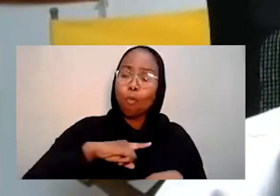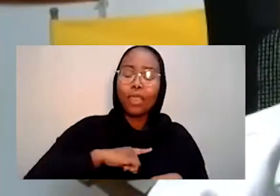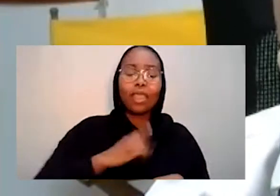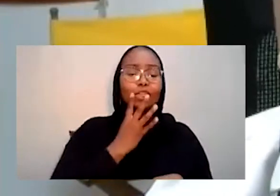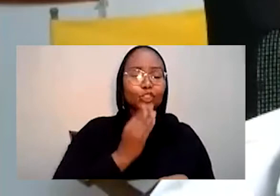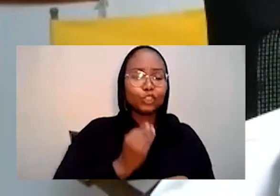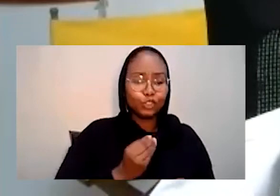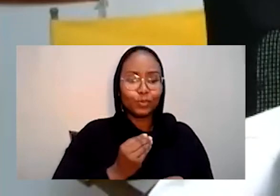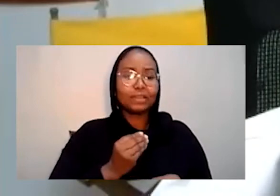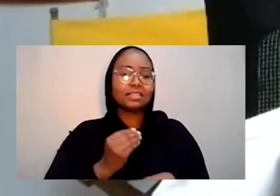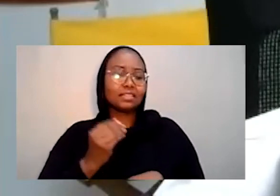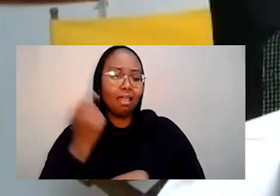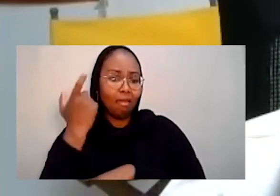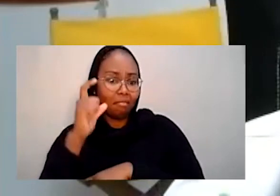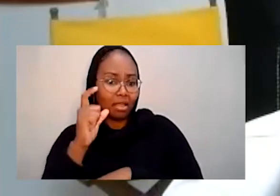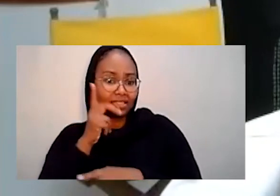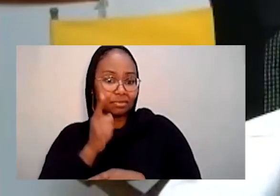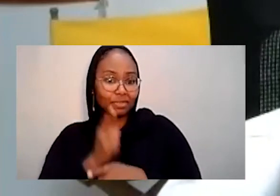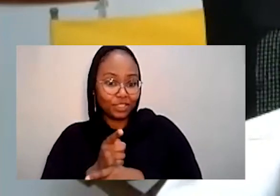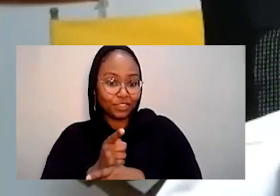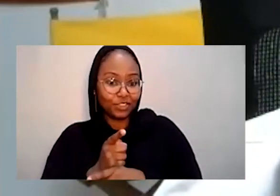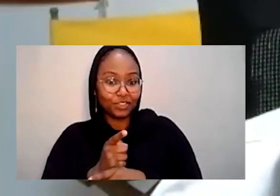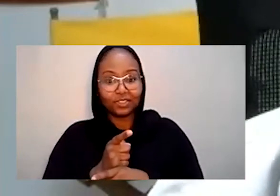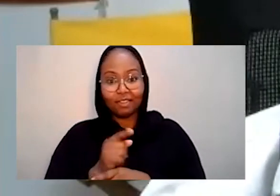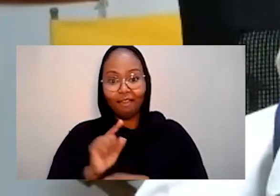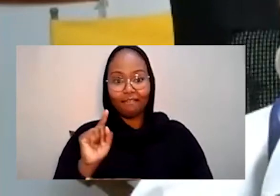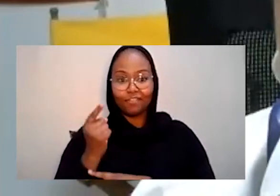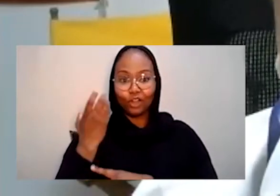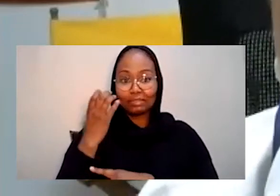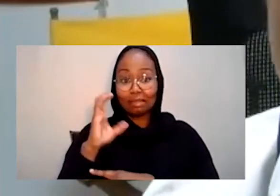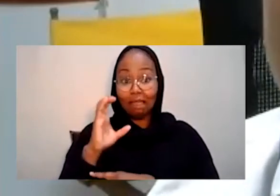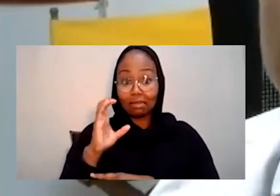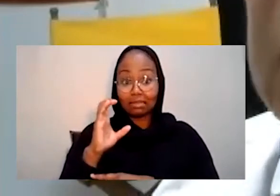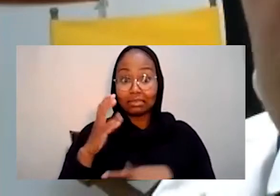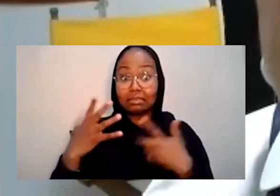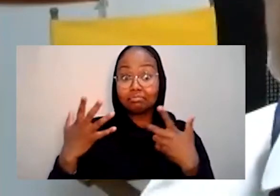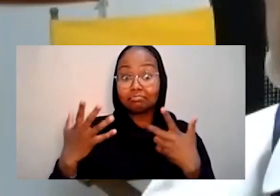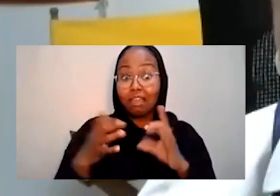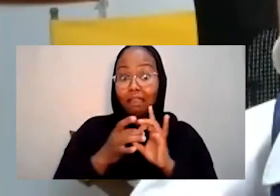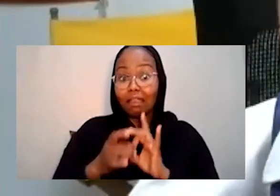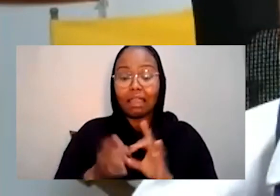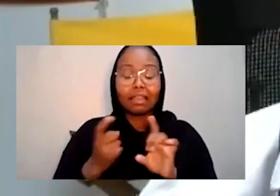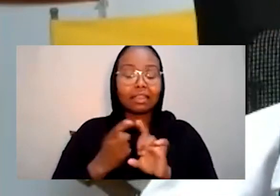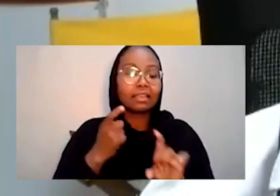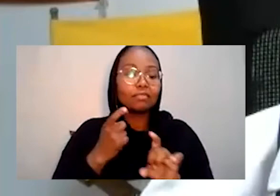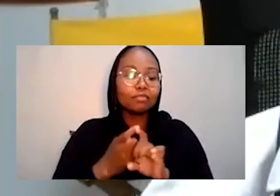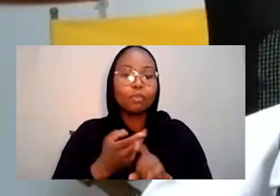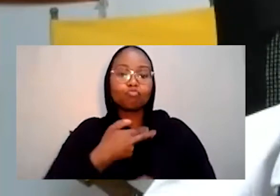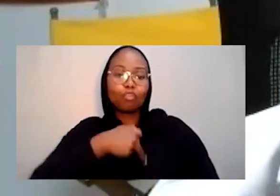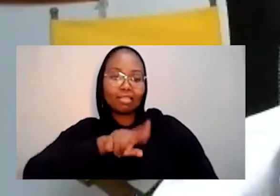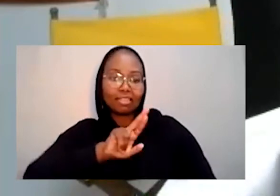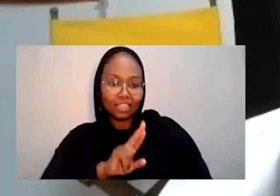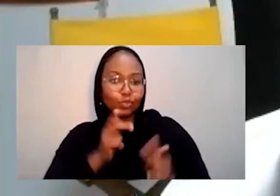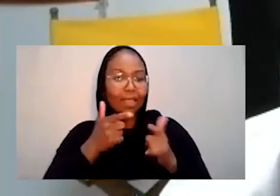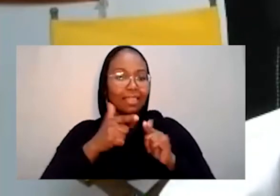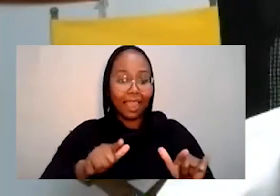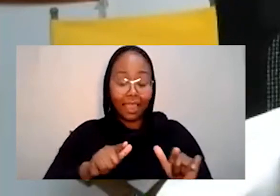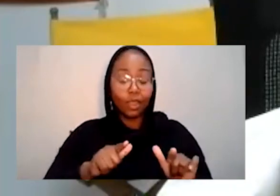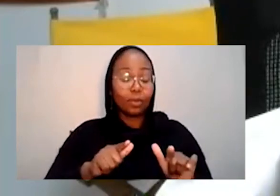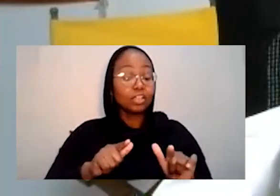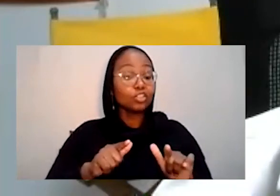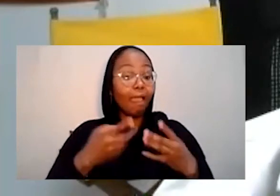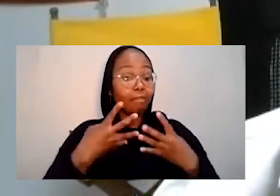Muslim sisters, first cousins by religion, language, and even blood, make a space for each other